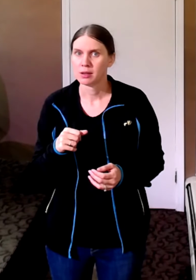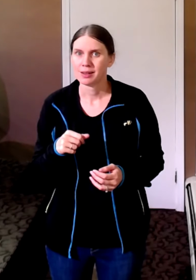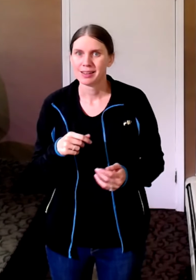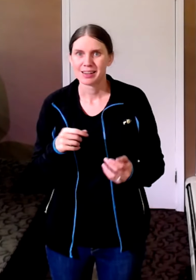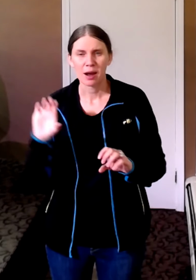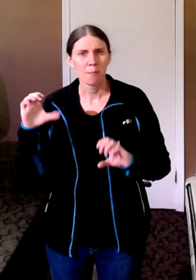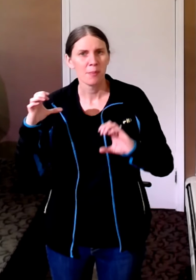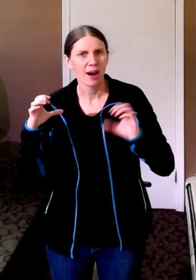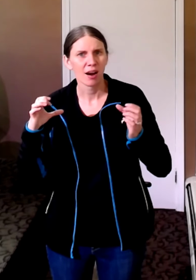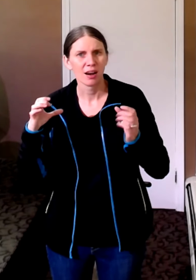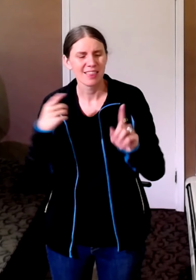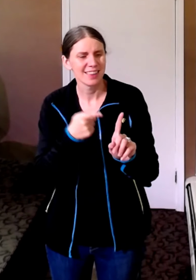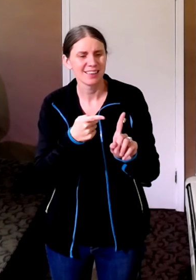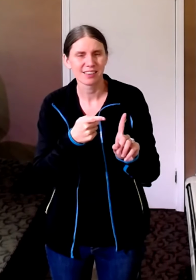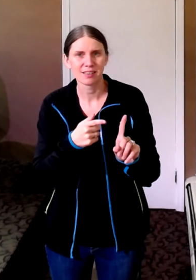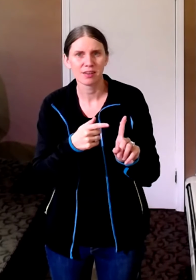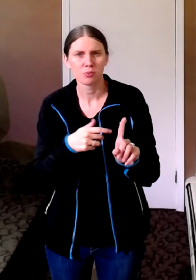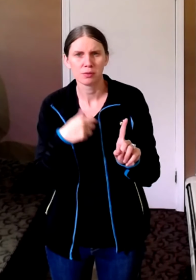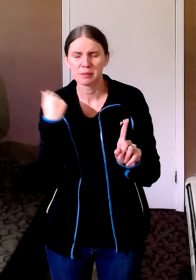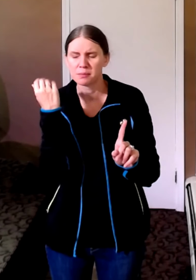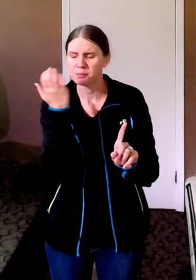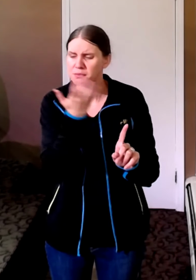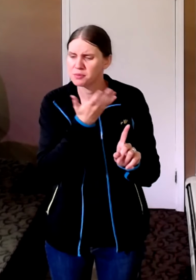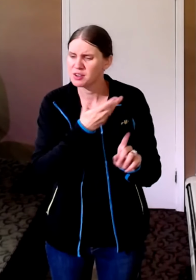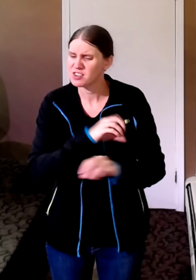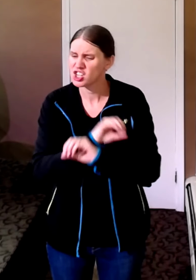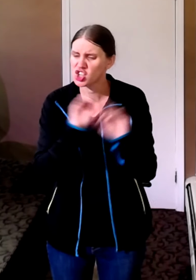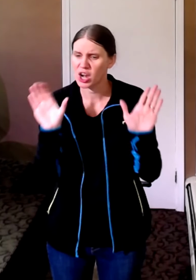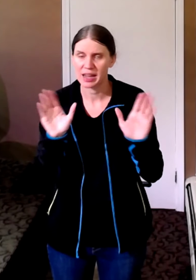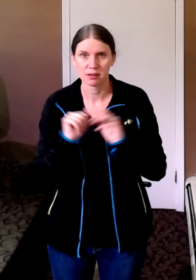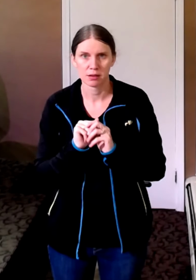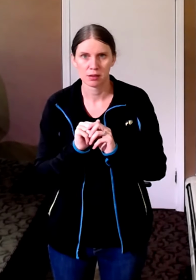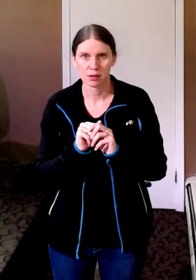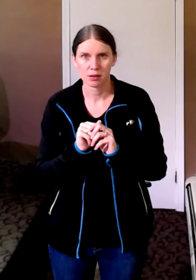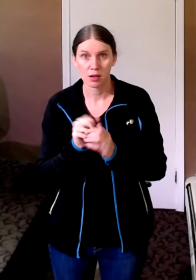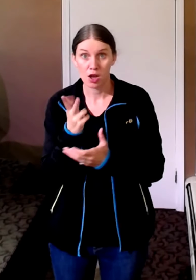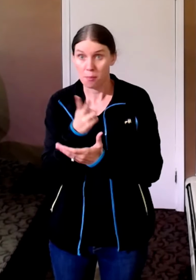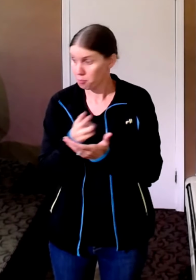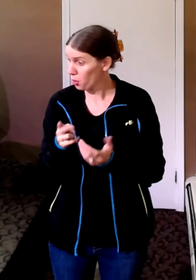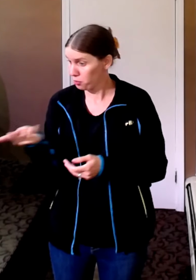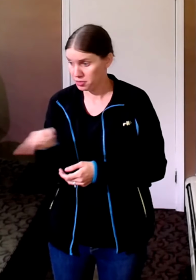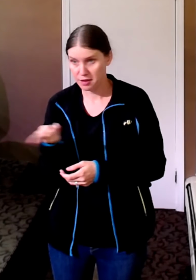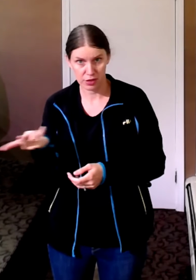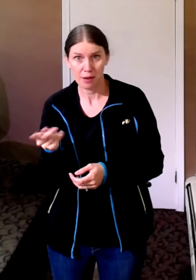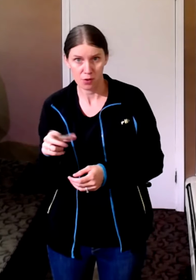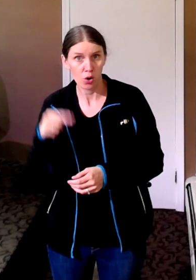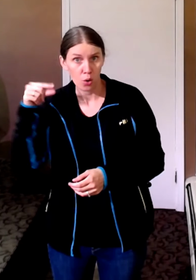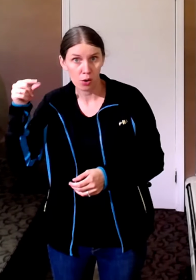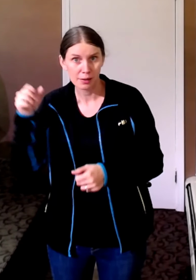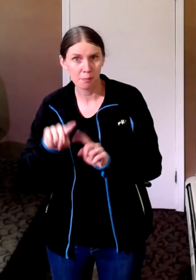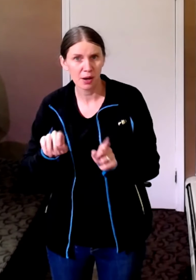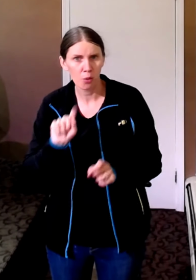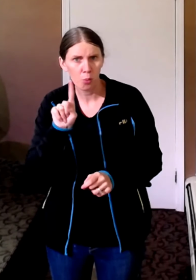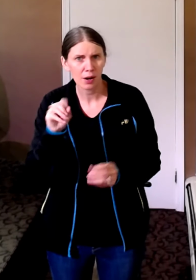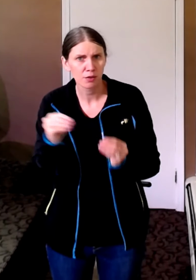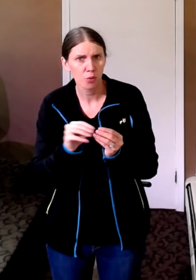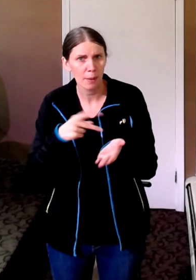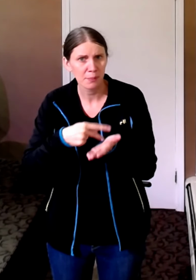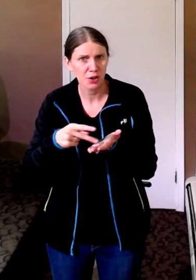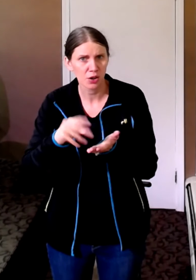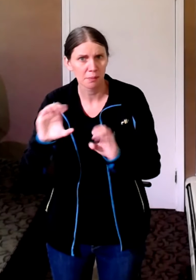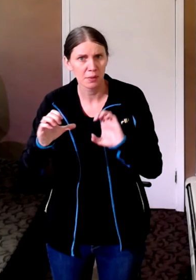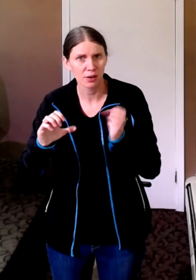just glistens. They're both gold, but just one is more pure than the